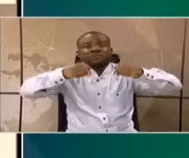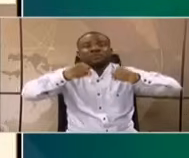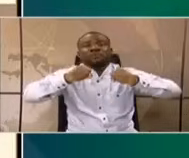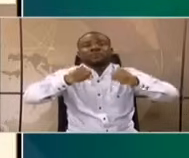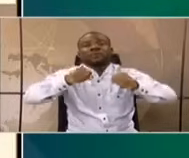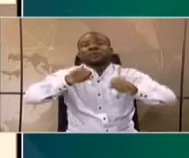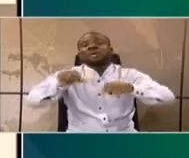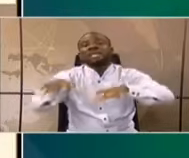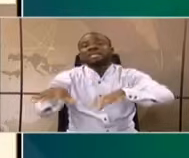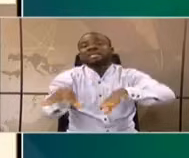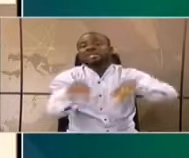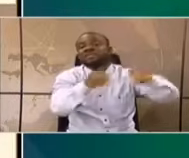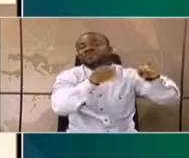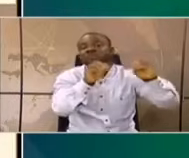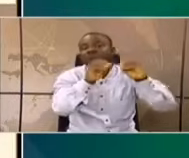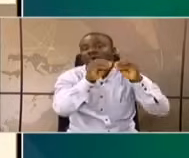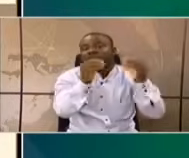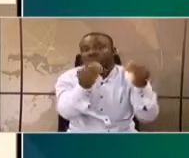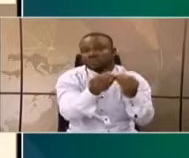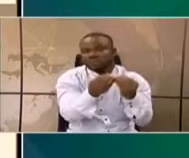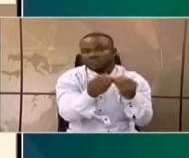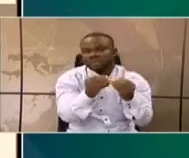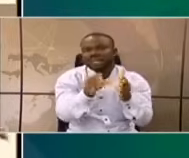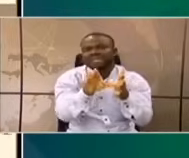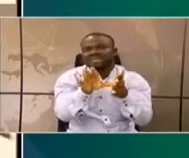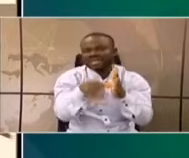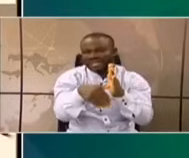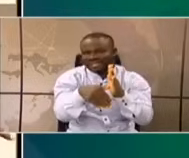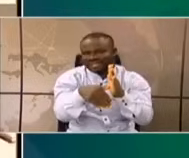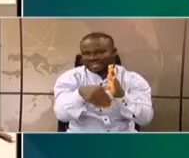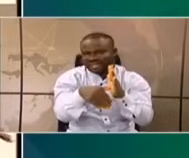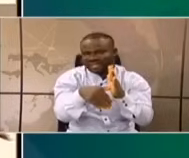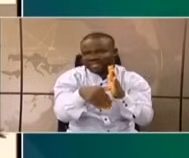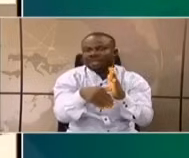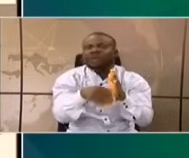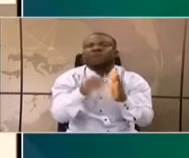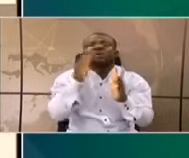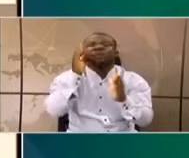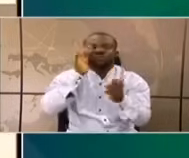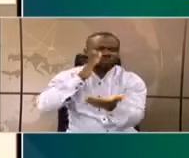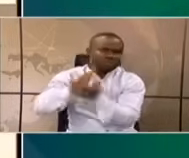Let me tell you, Galamsey will be worse if Baumia wins these elections.